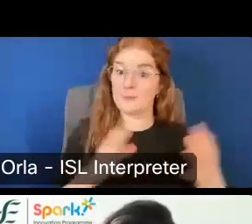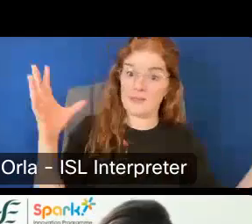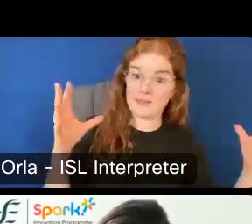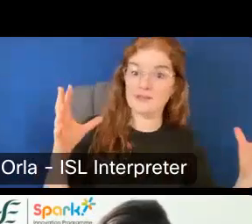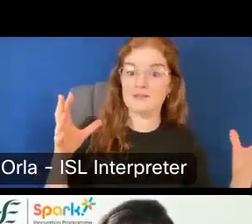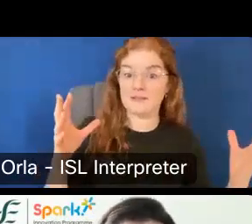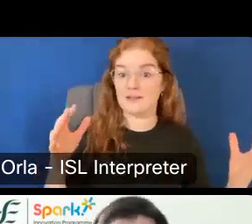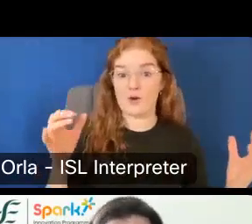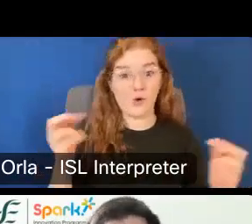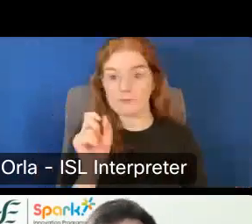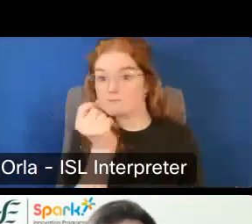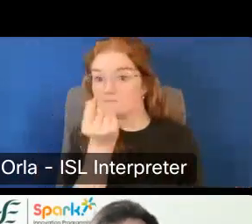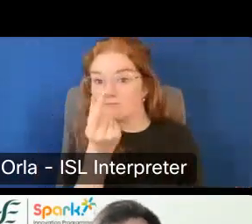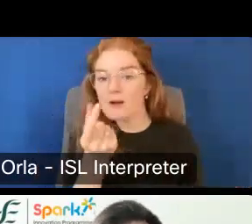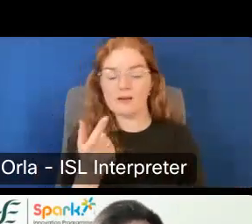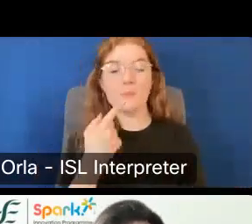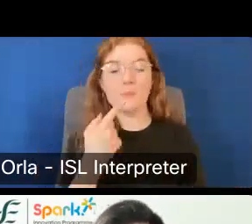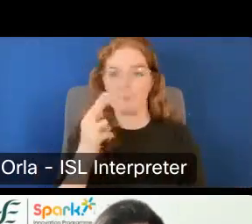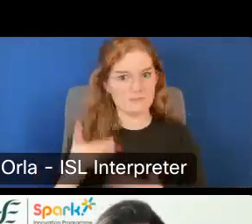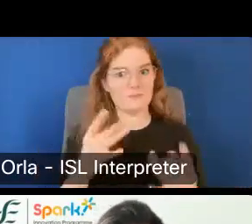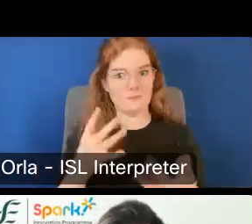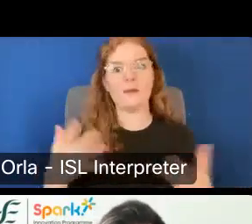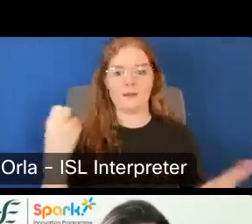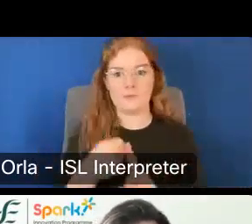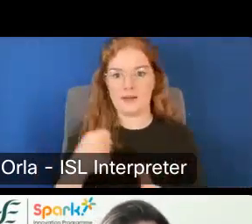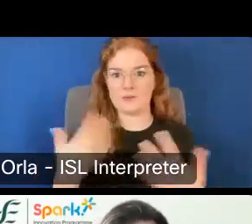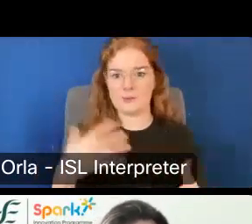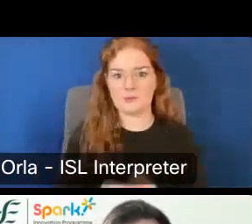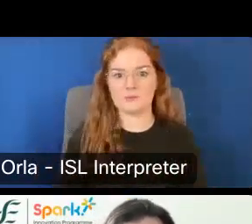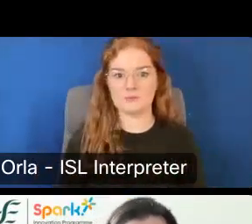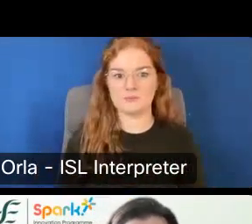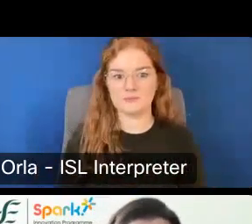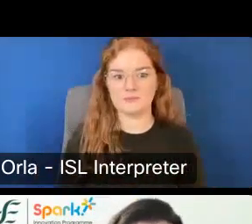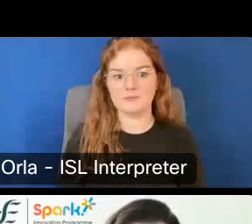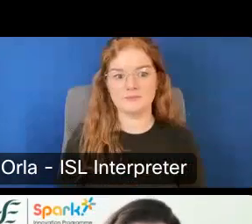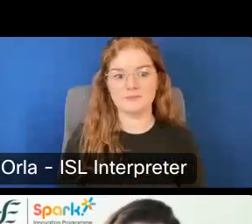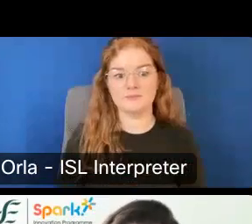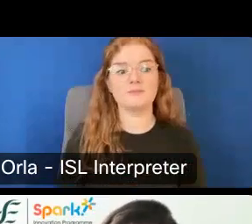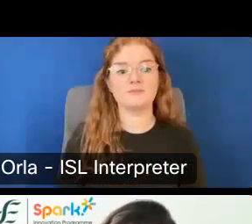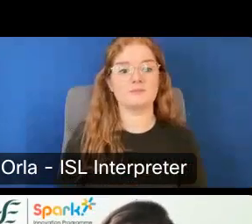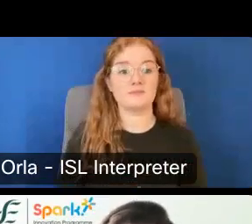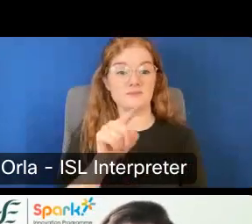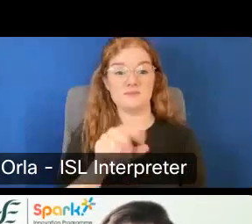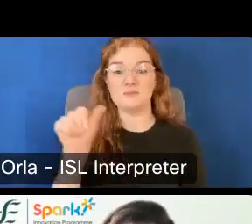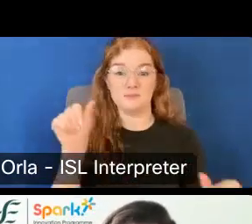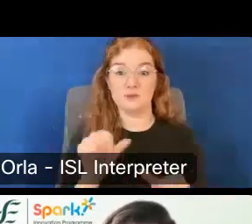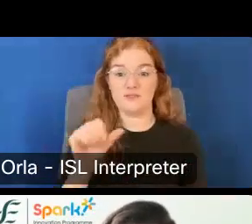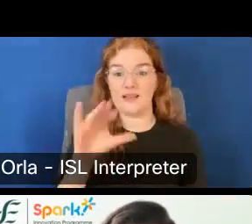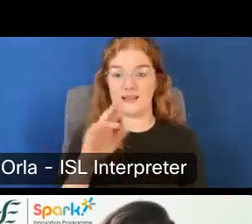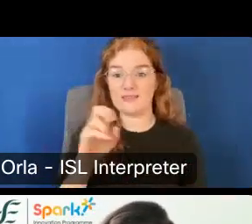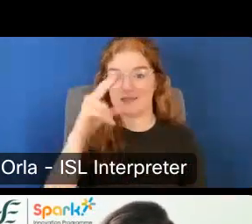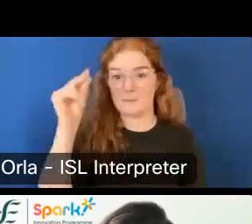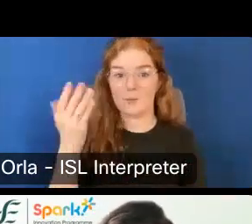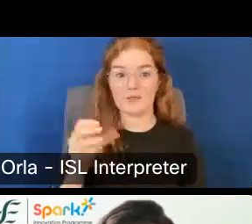apparently minor, but make a huge, huge impact to a service. So this very brief case study is about the